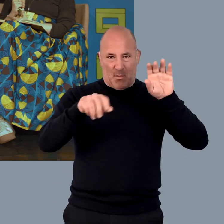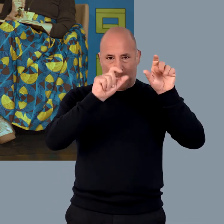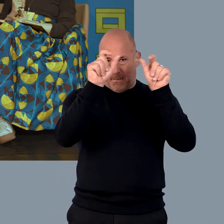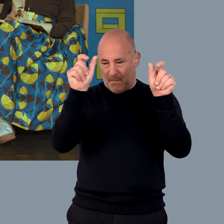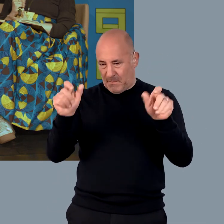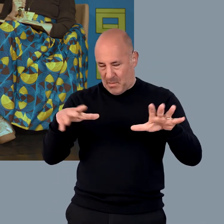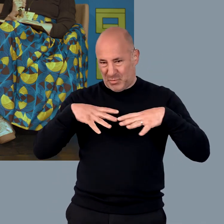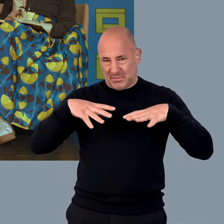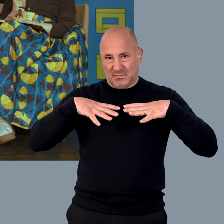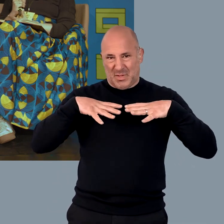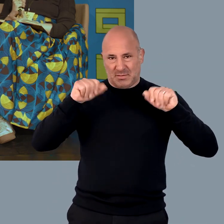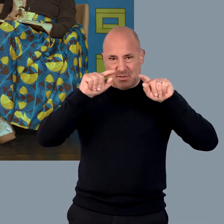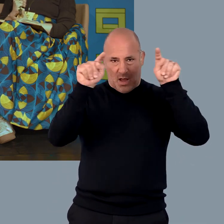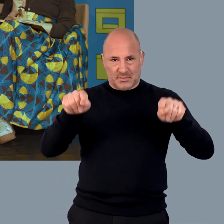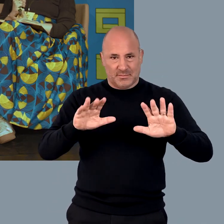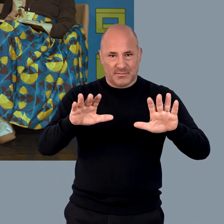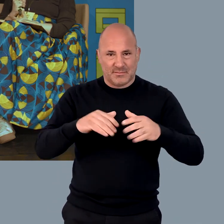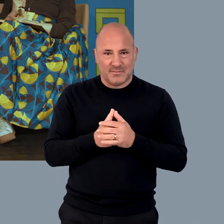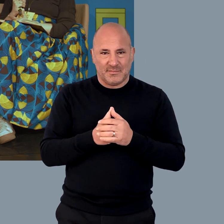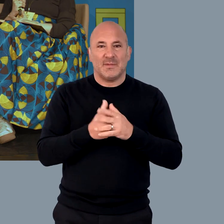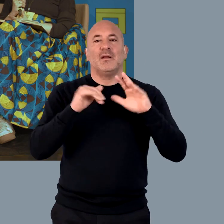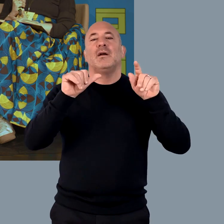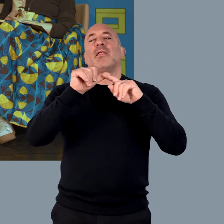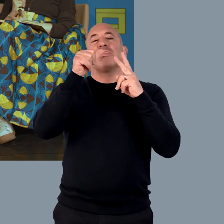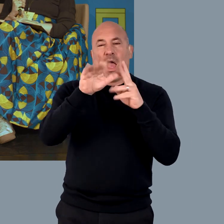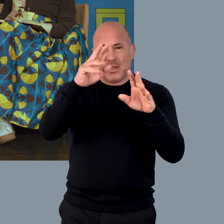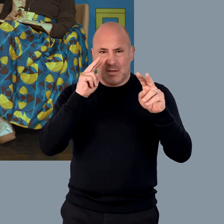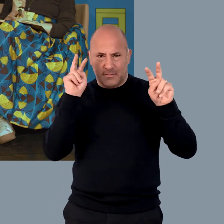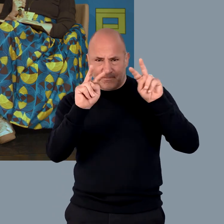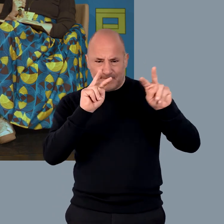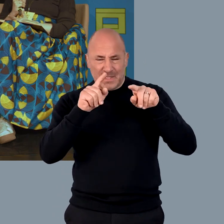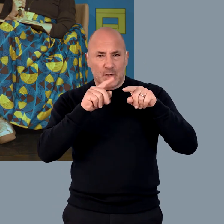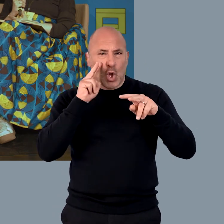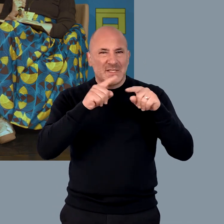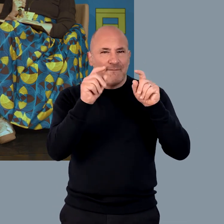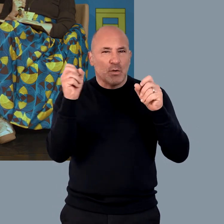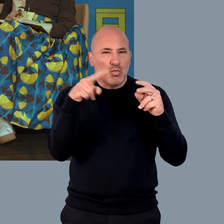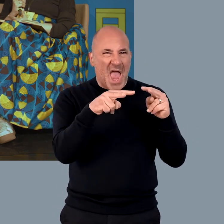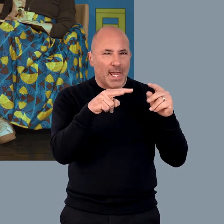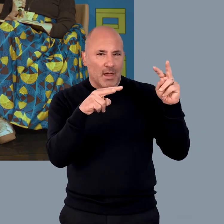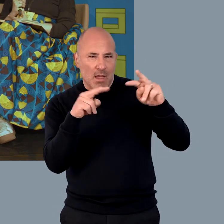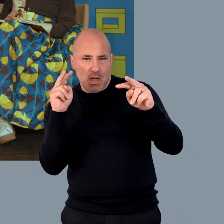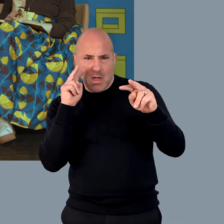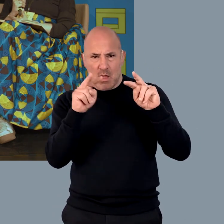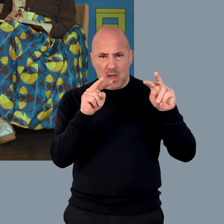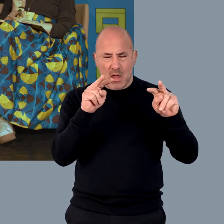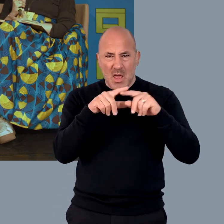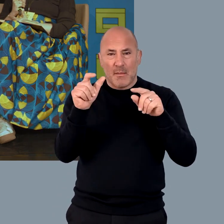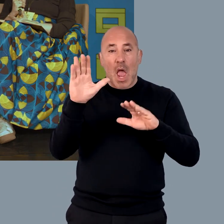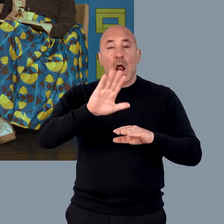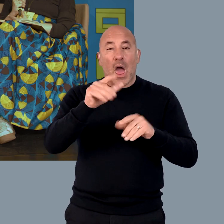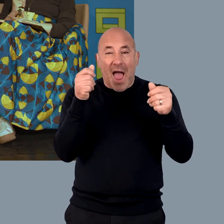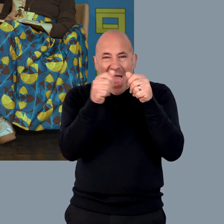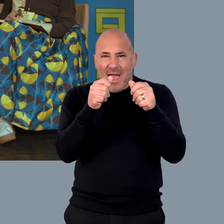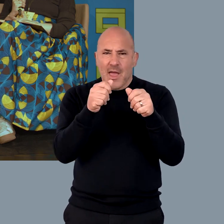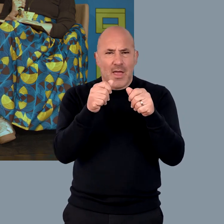is, the edge pieces. We always start there anyway, right? And then if you start looking at the pieces in a little bit of a different light, instead of trying